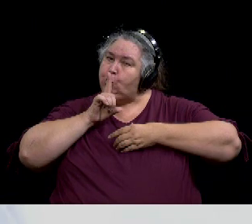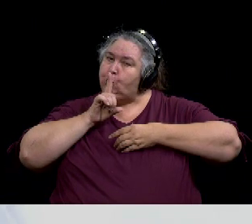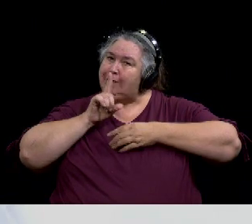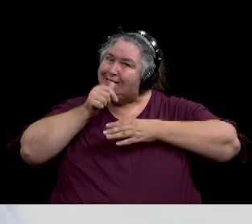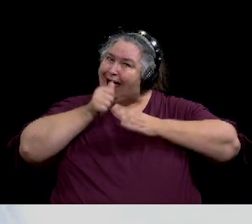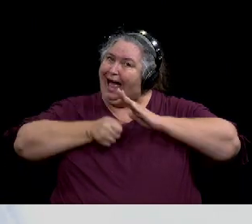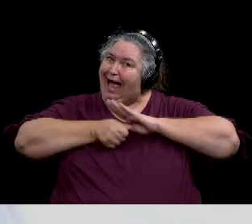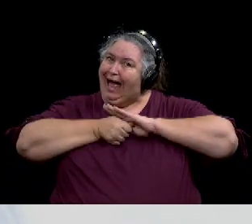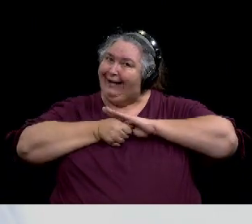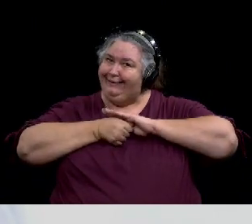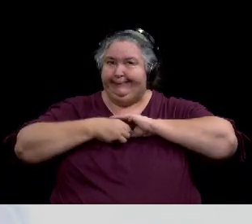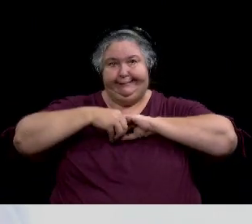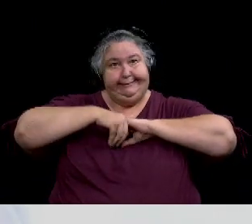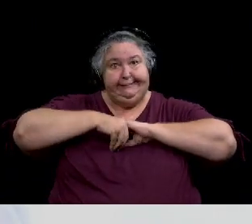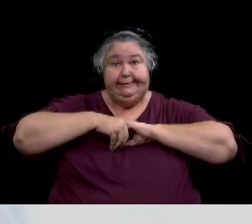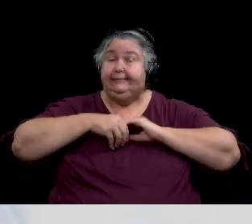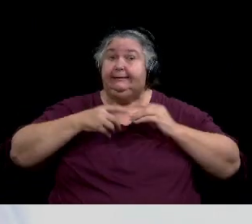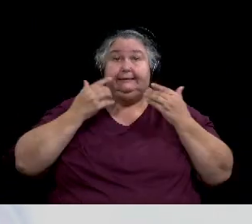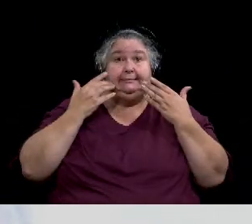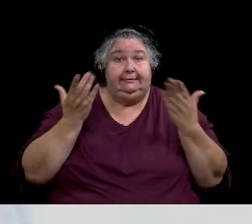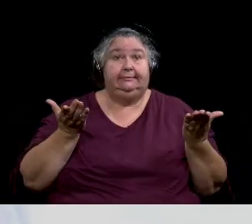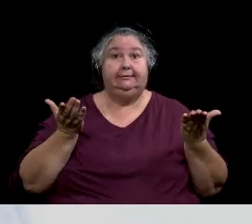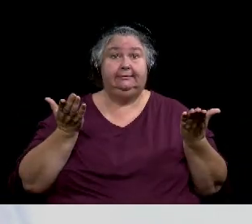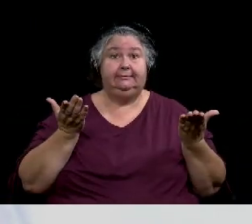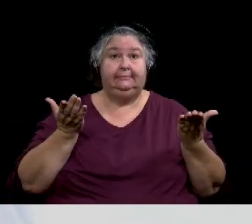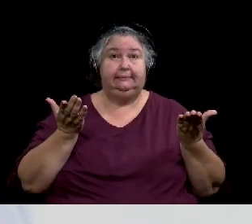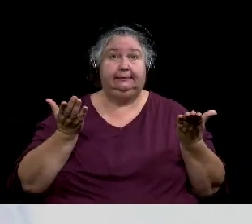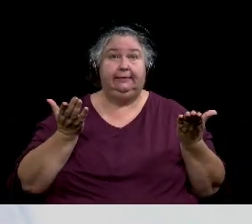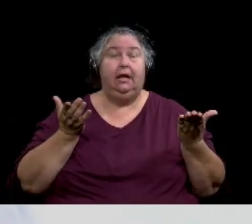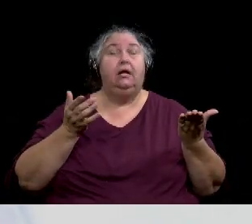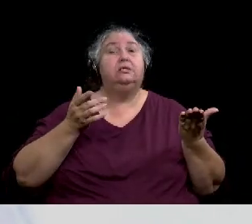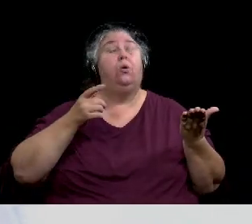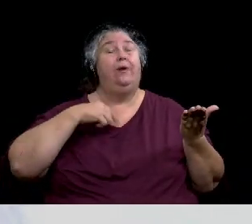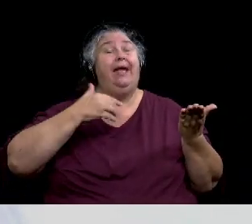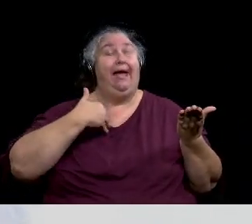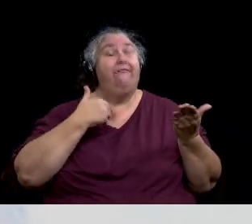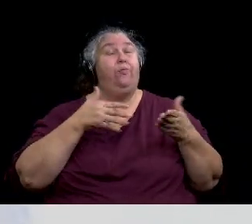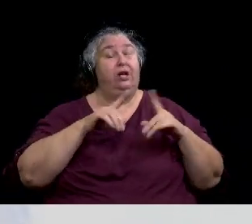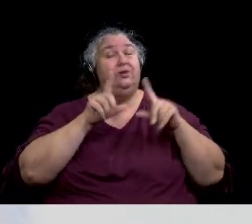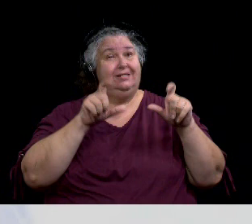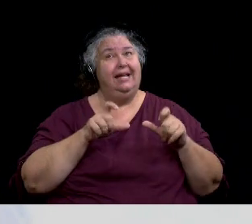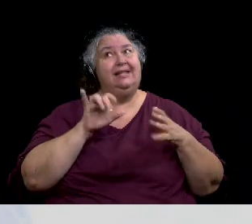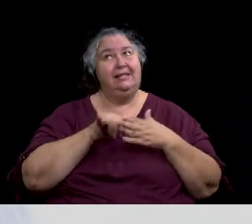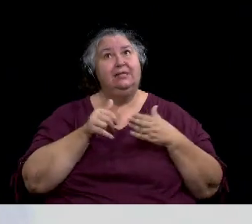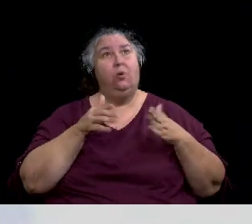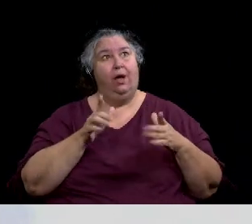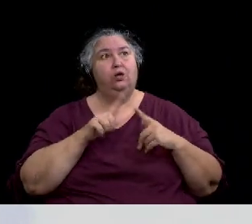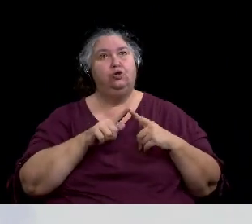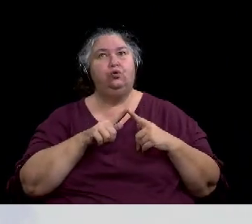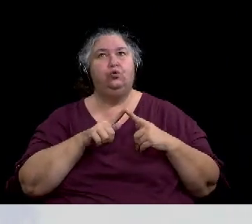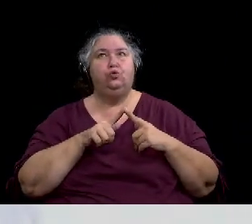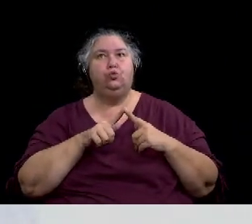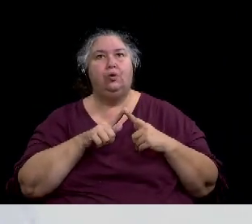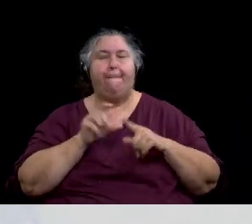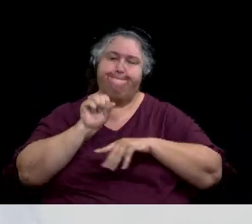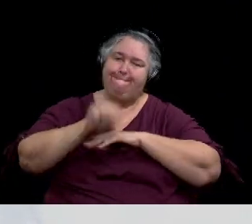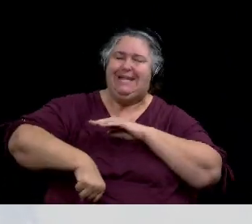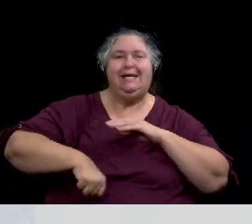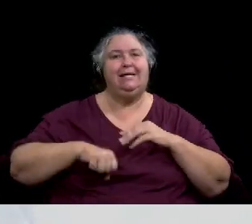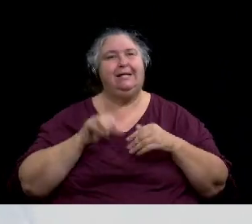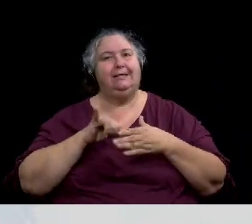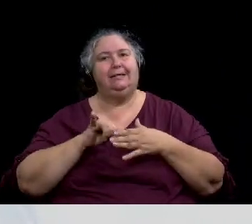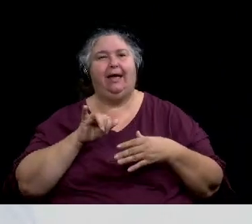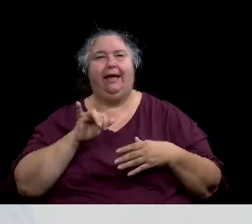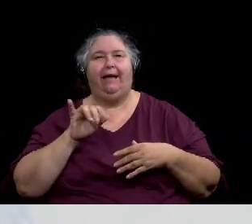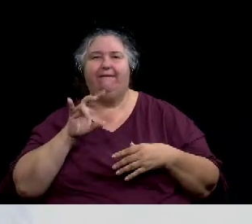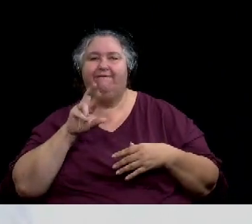get tested regardless of symptoms. And this is a way to beat a virus who is sneaky. It